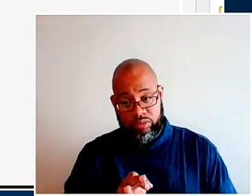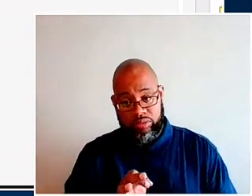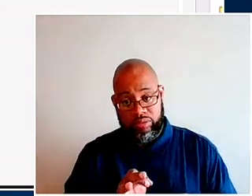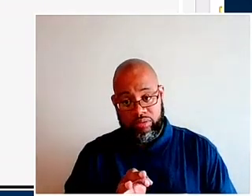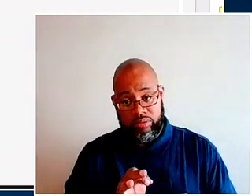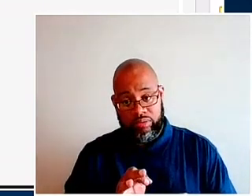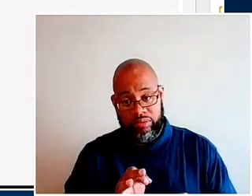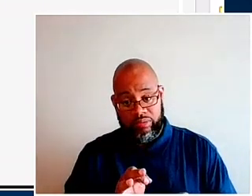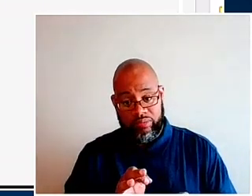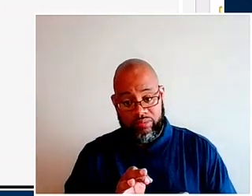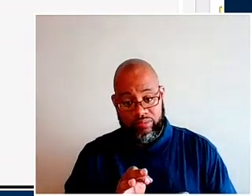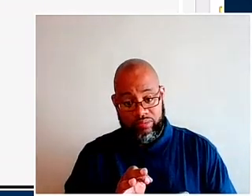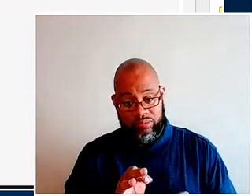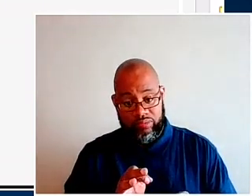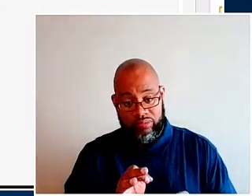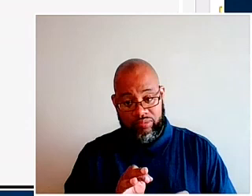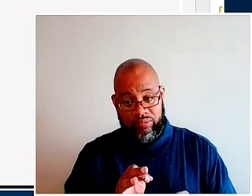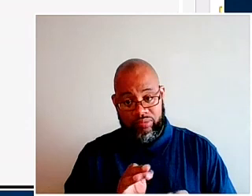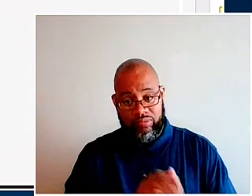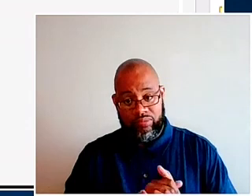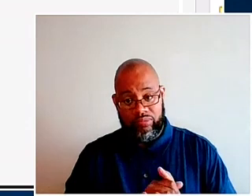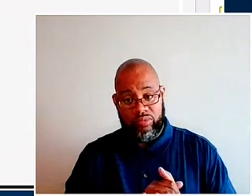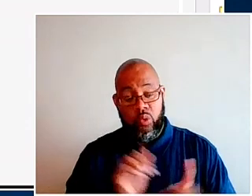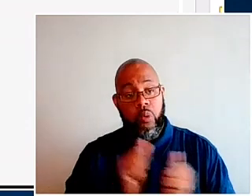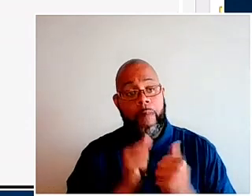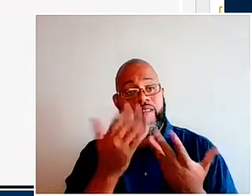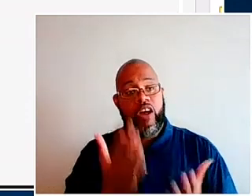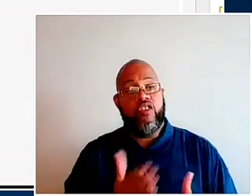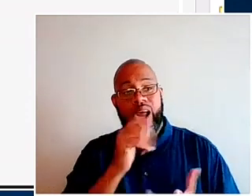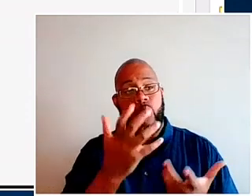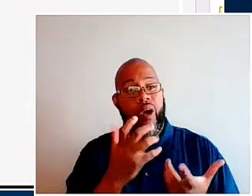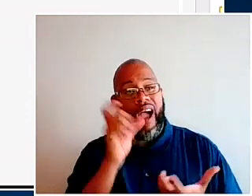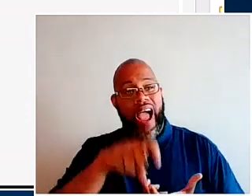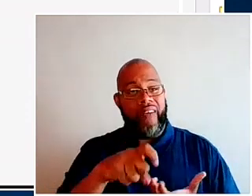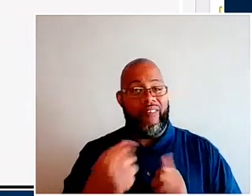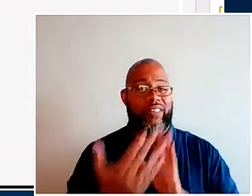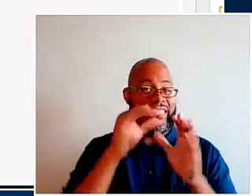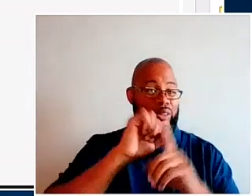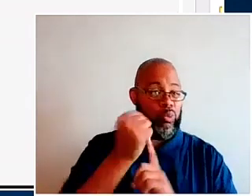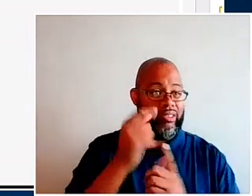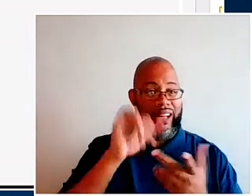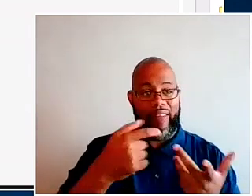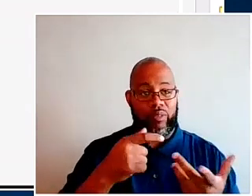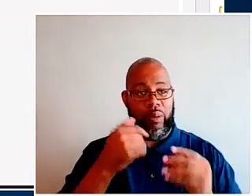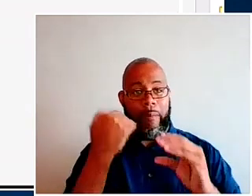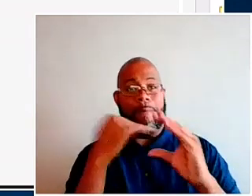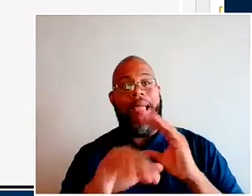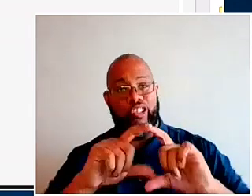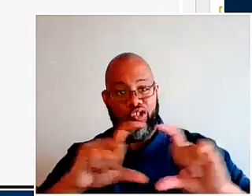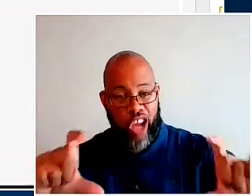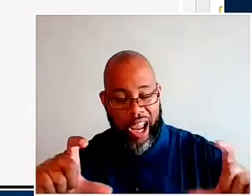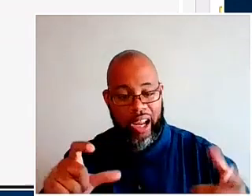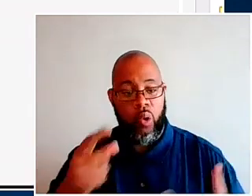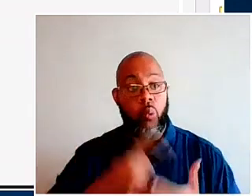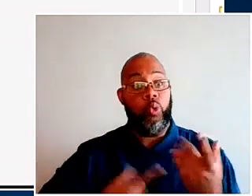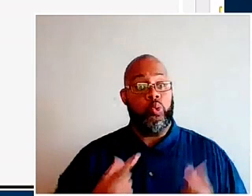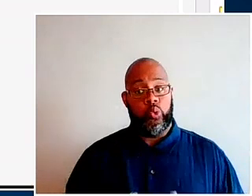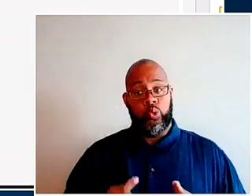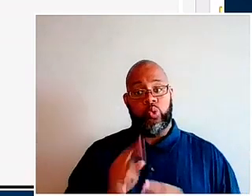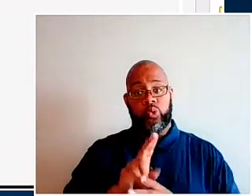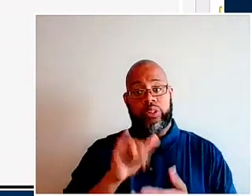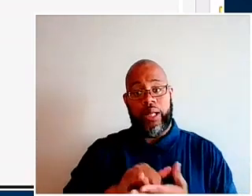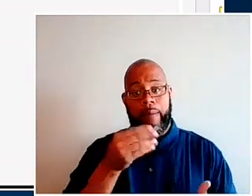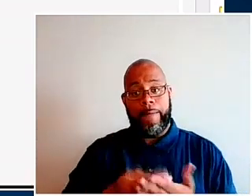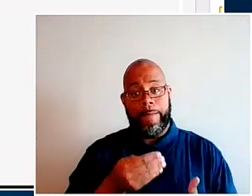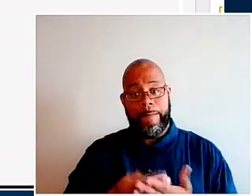and with the provider not wanting to have to face a situation where they ever have to mail a check, what they'll do is use this